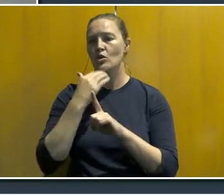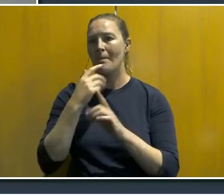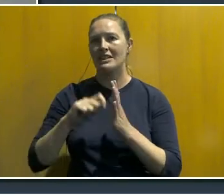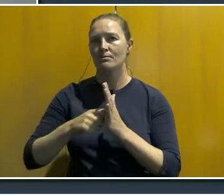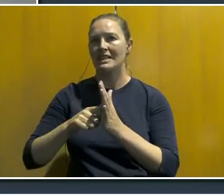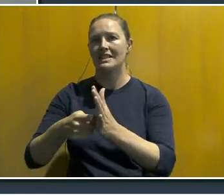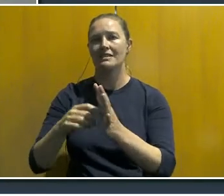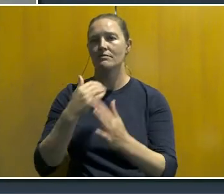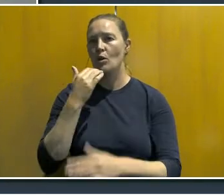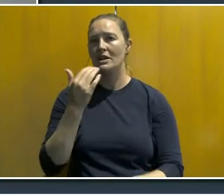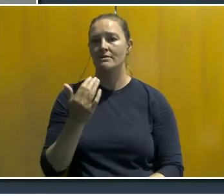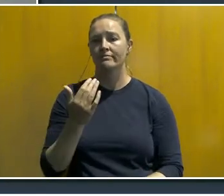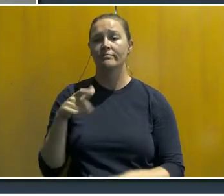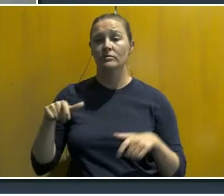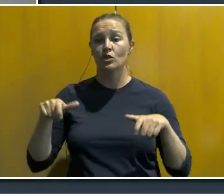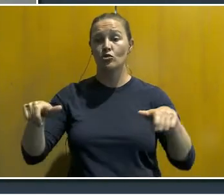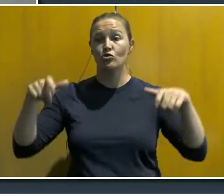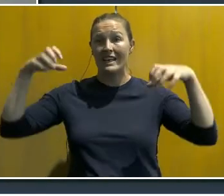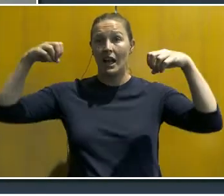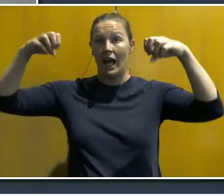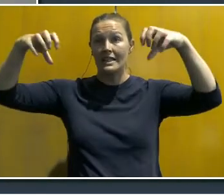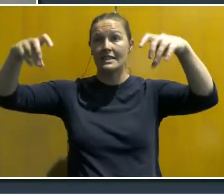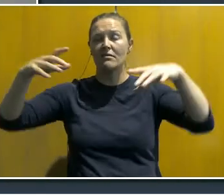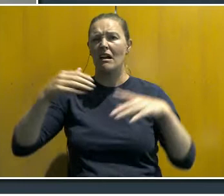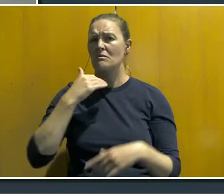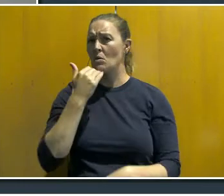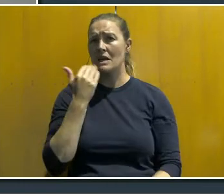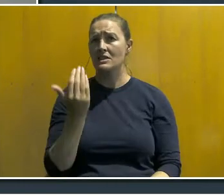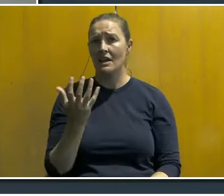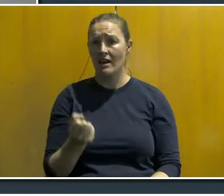provision. Street lighting is limited and are spread